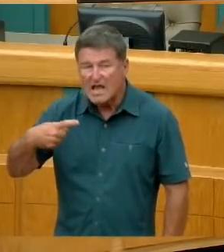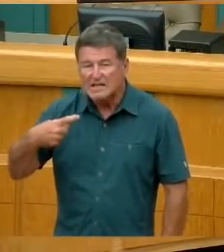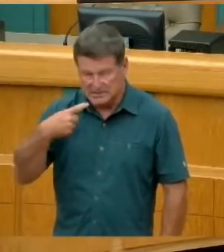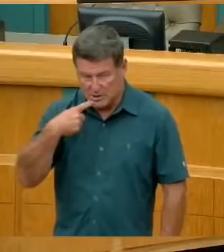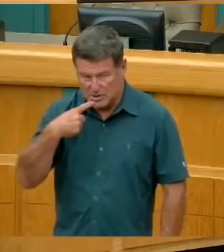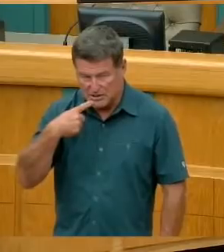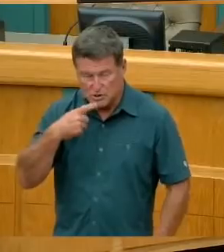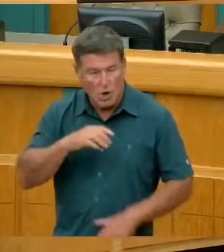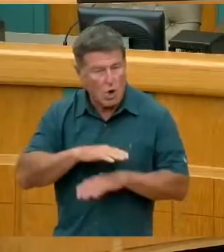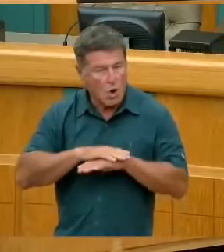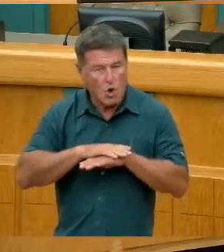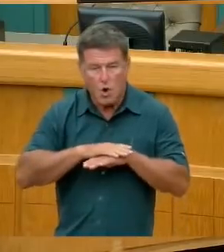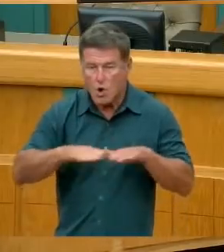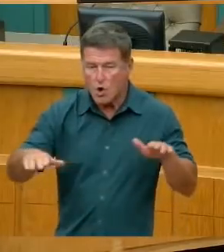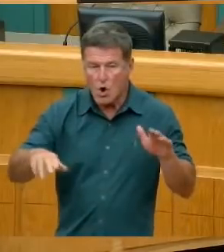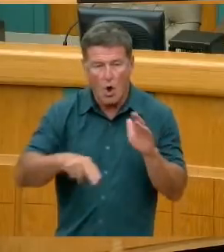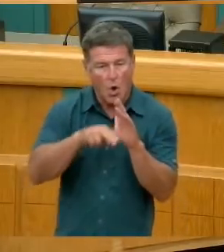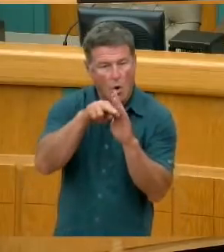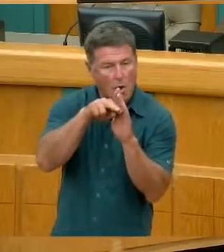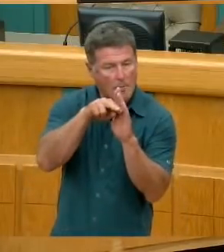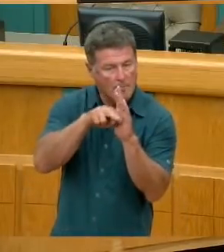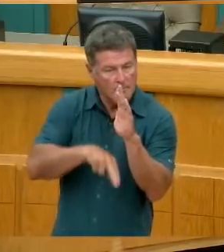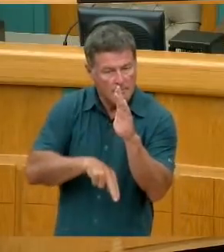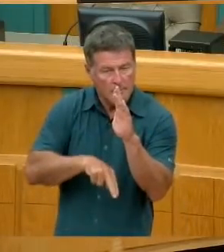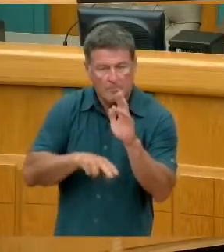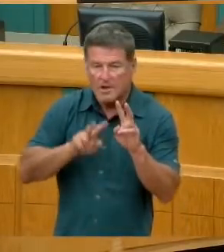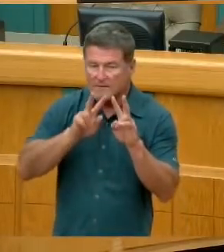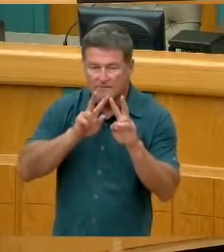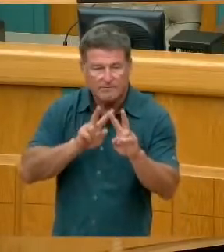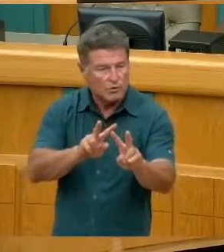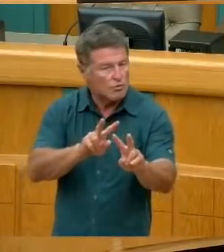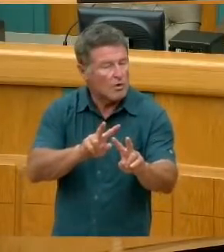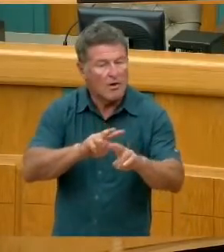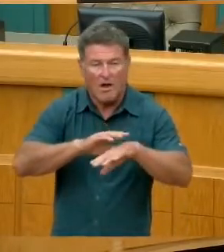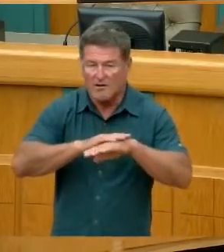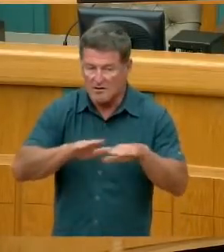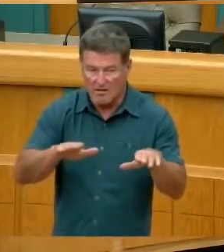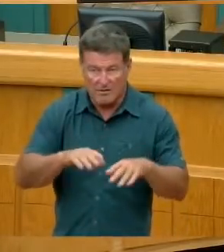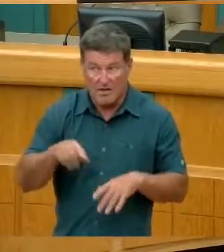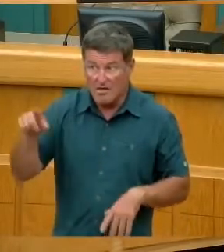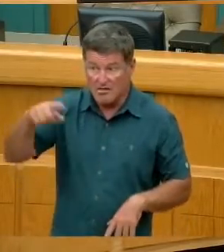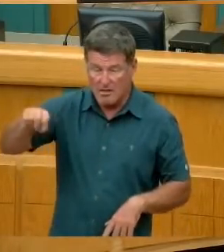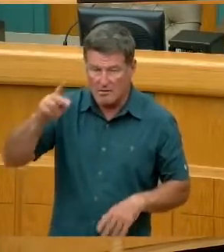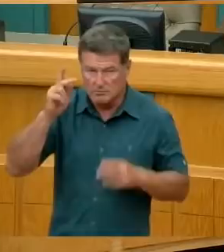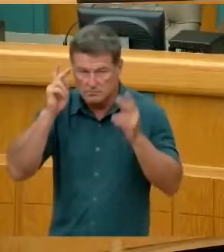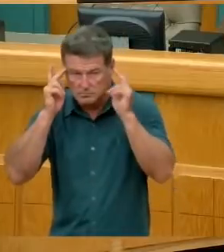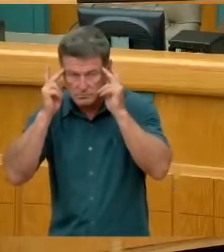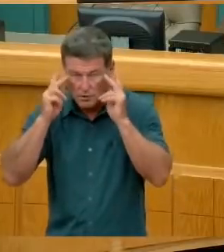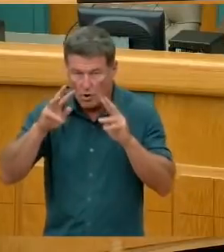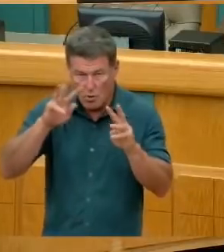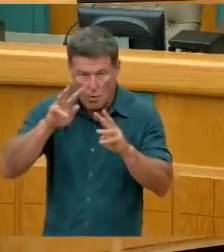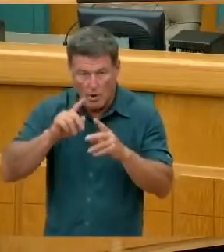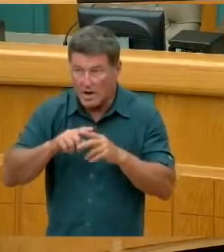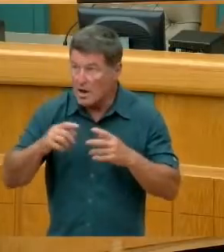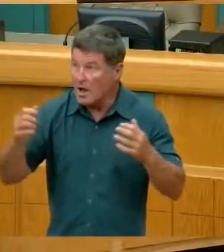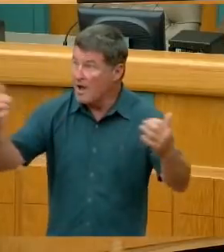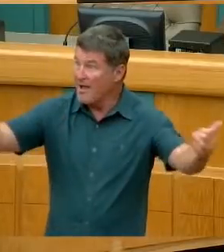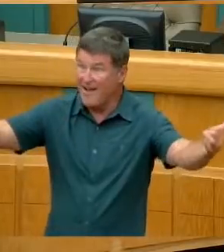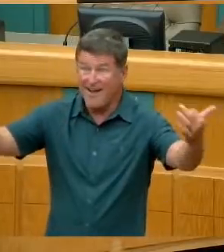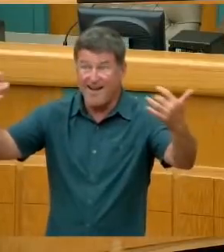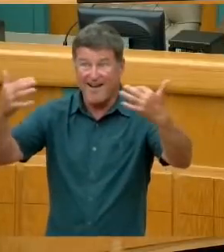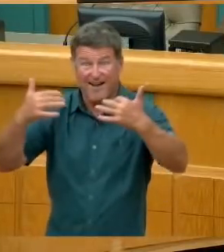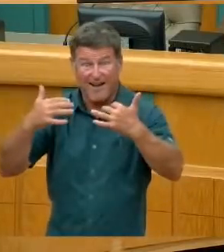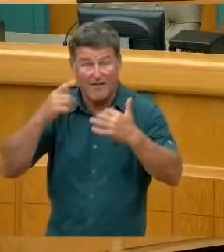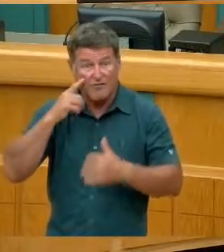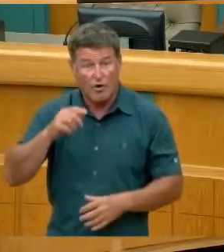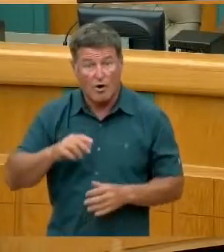service for Chuck. There will be no services until next year. There will be no services. They are so worried that